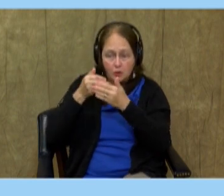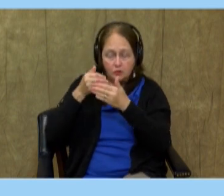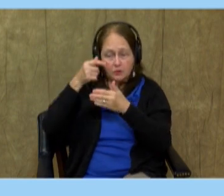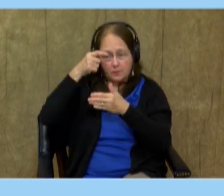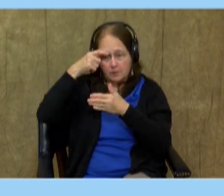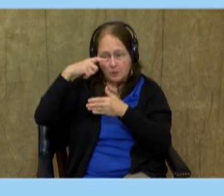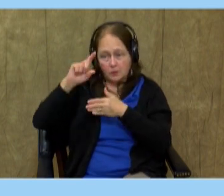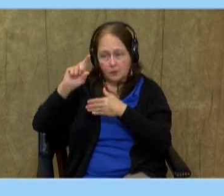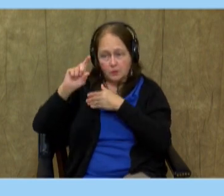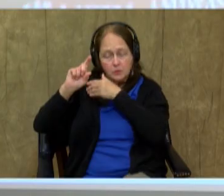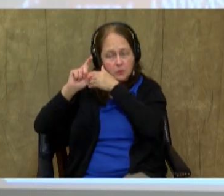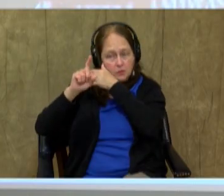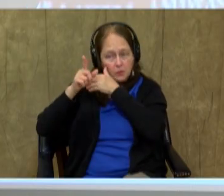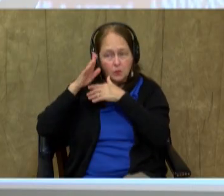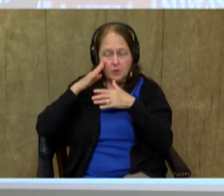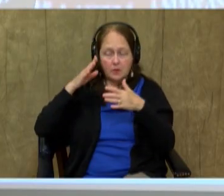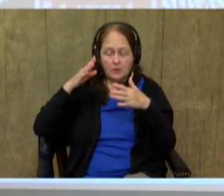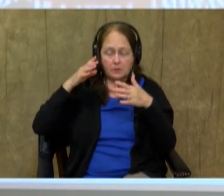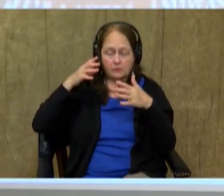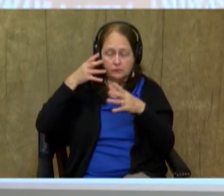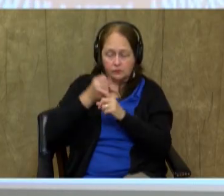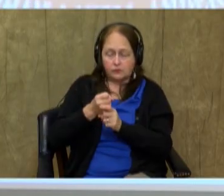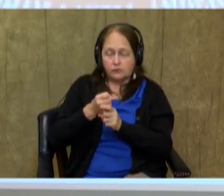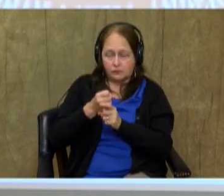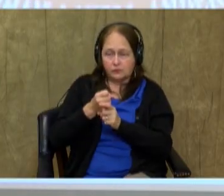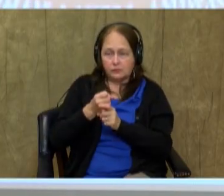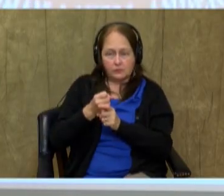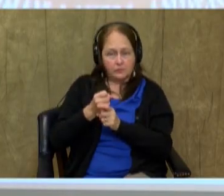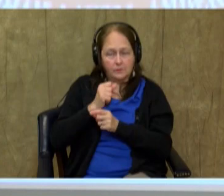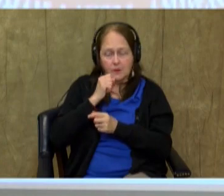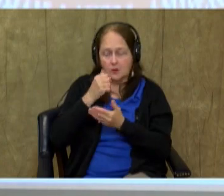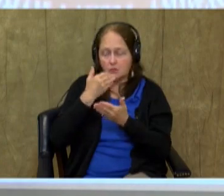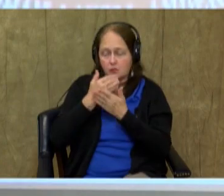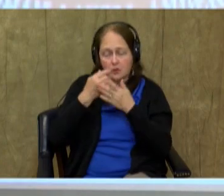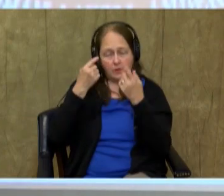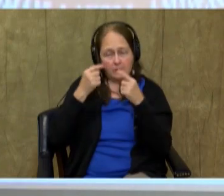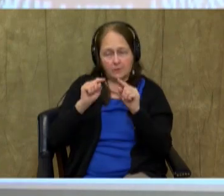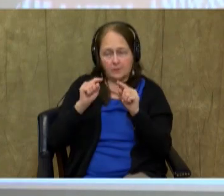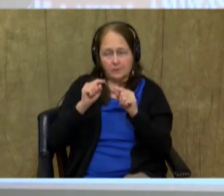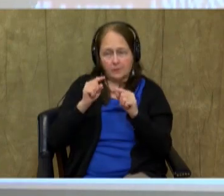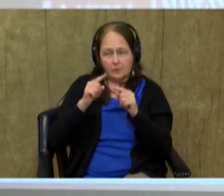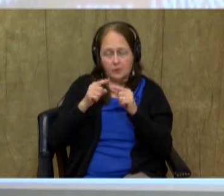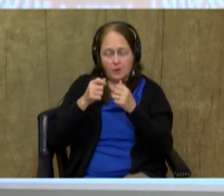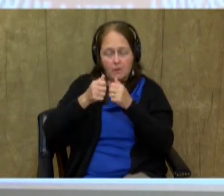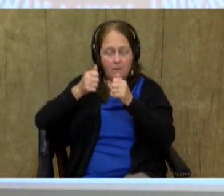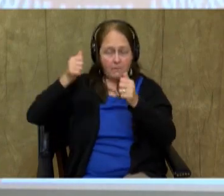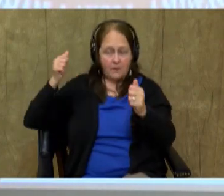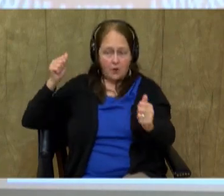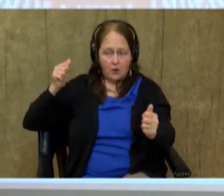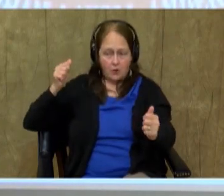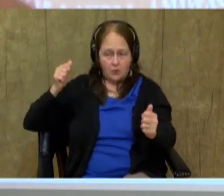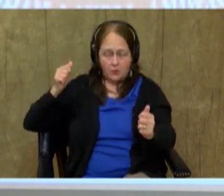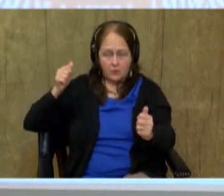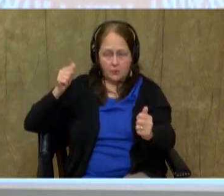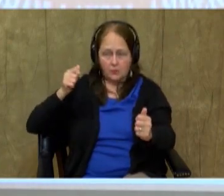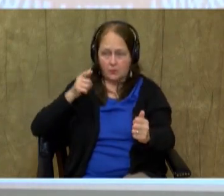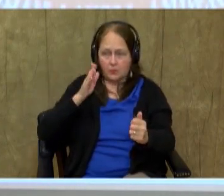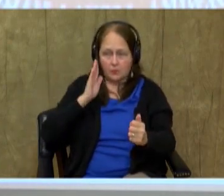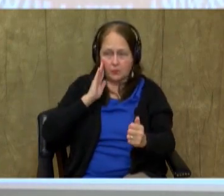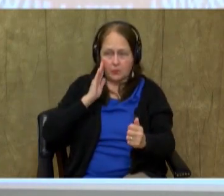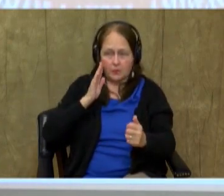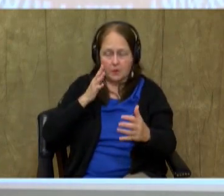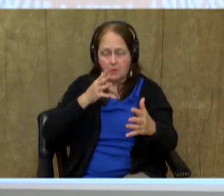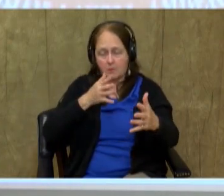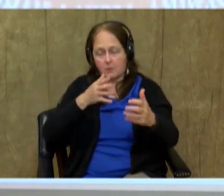moon, you're going to crash on the moon. That's not a good result. If you get too far away, you won't get